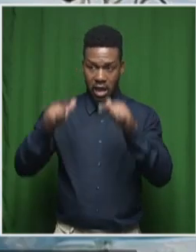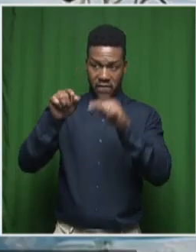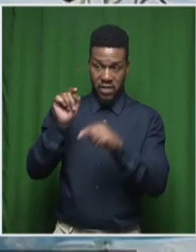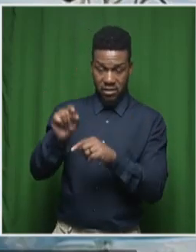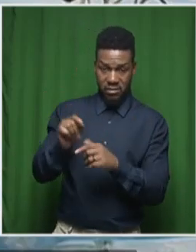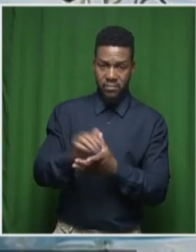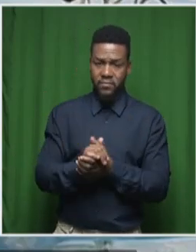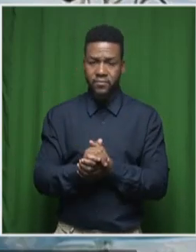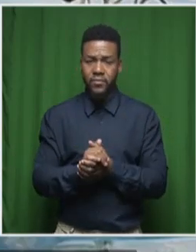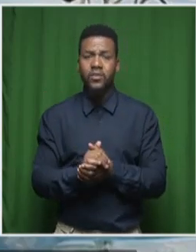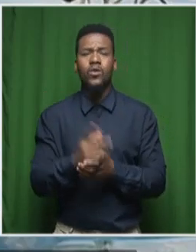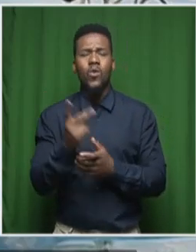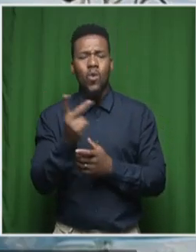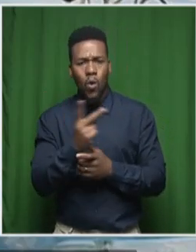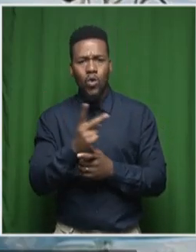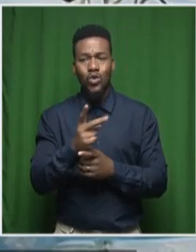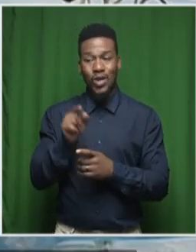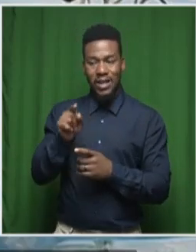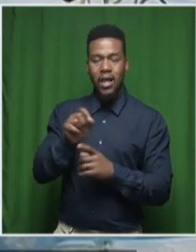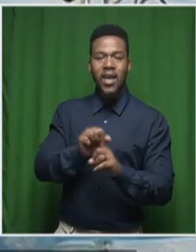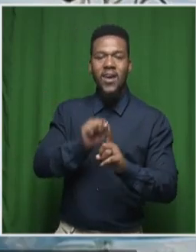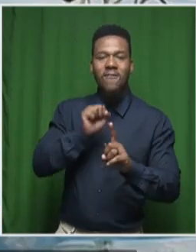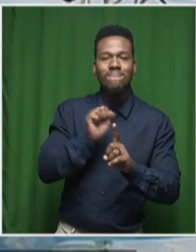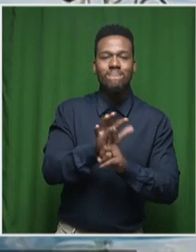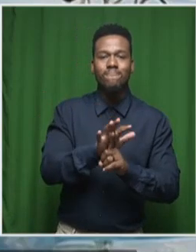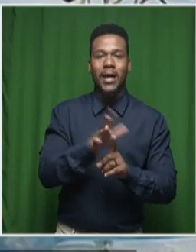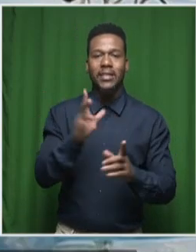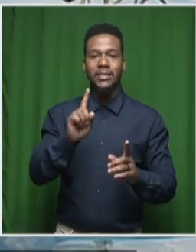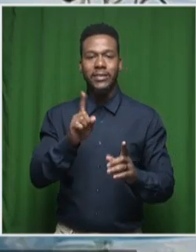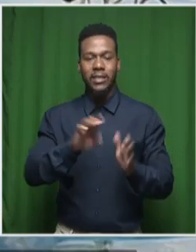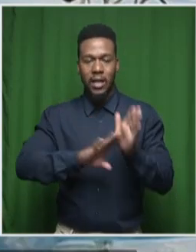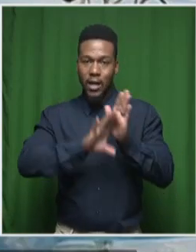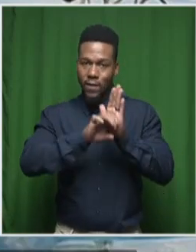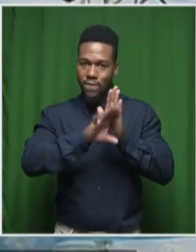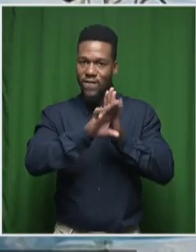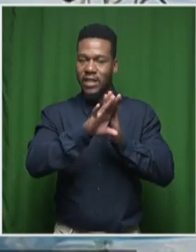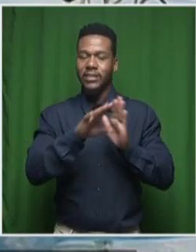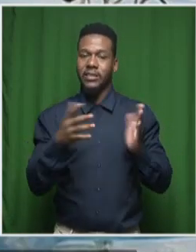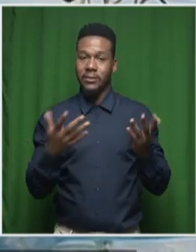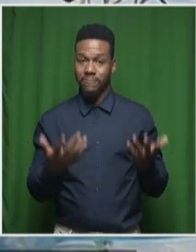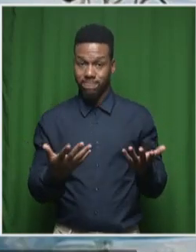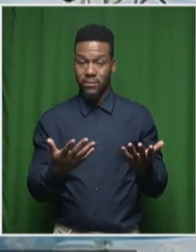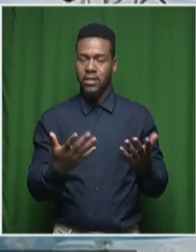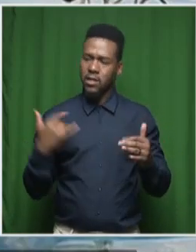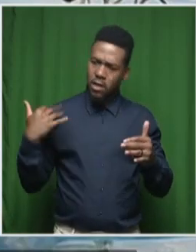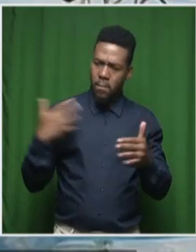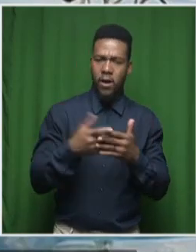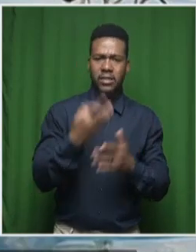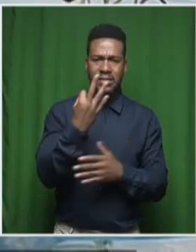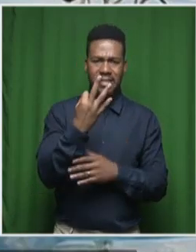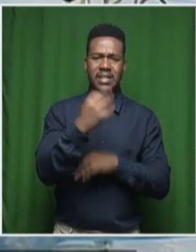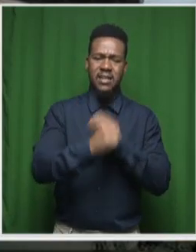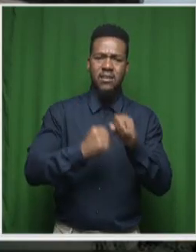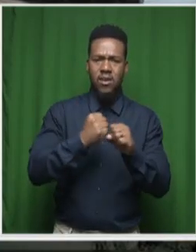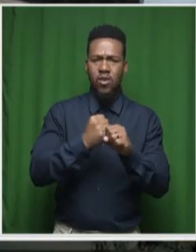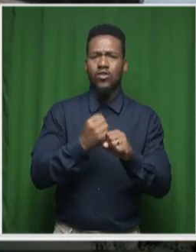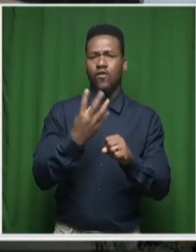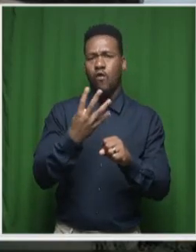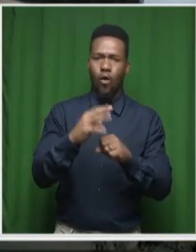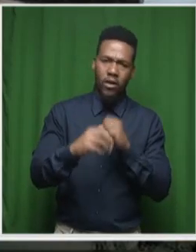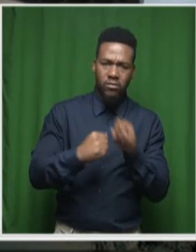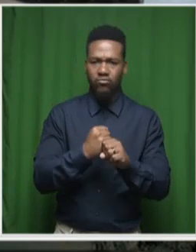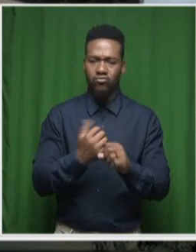had the impact when it comes to the inflation discourse that we've seen over the past 3 to 4 years. Mm-hmm. Now,